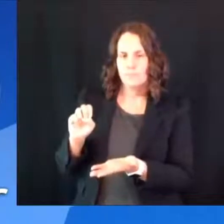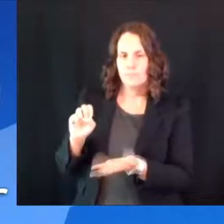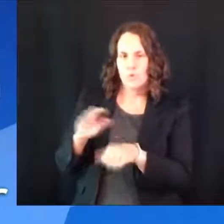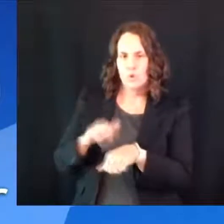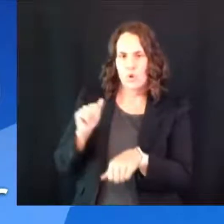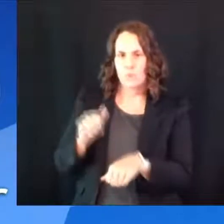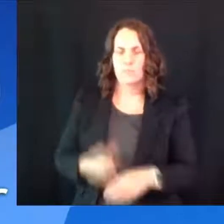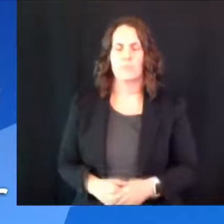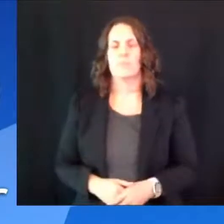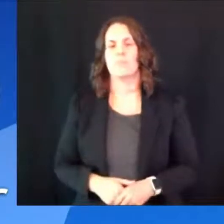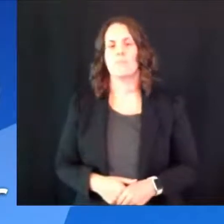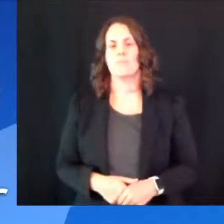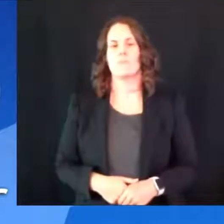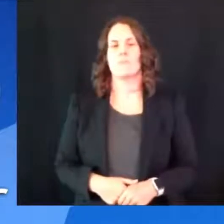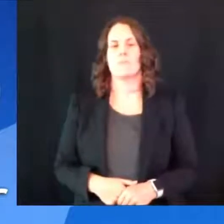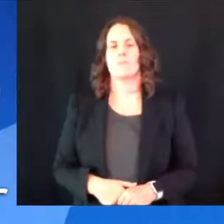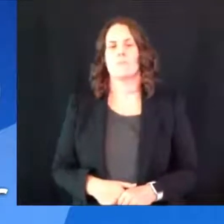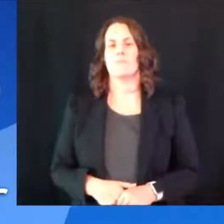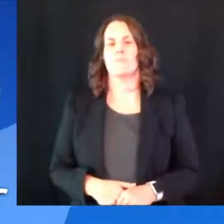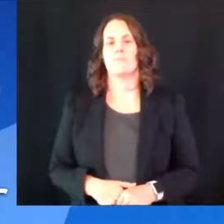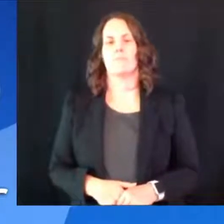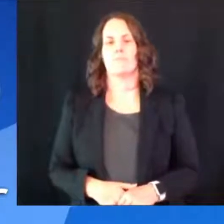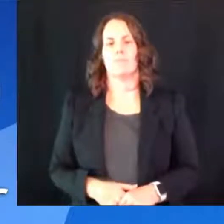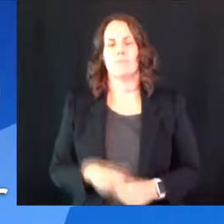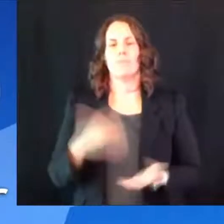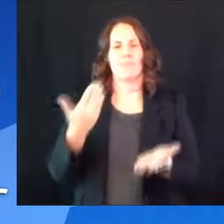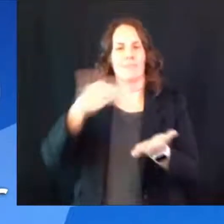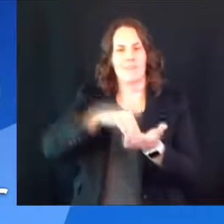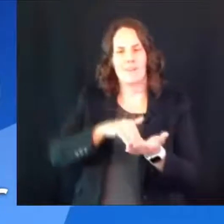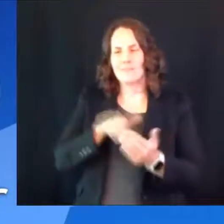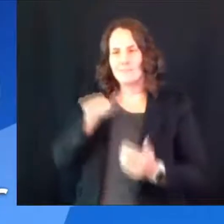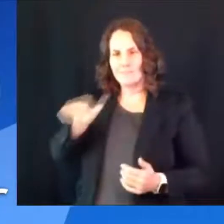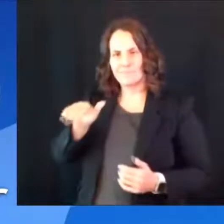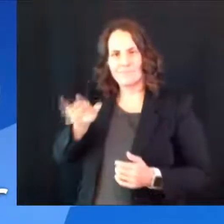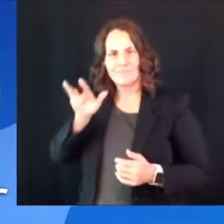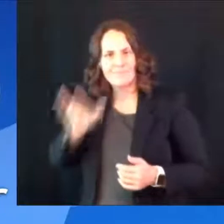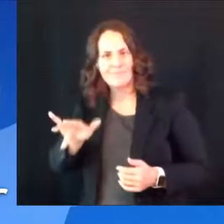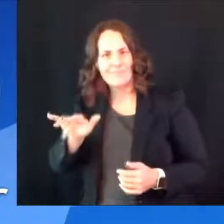And a reminder, *6 mutes and unmutes your phone. McKenna?